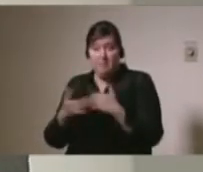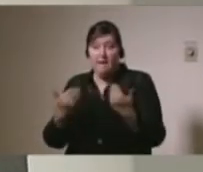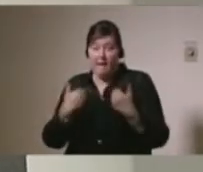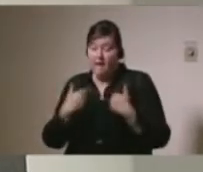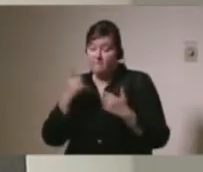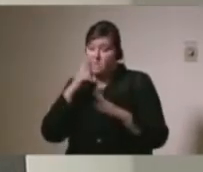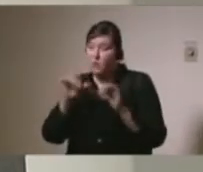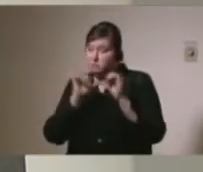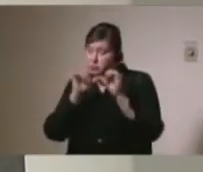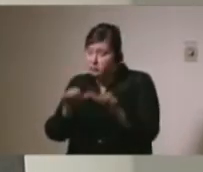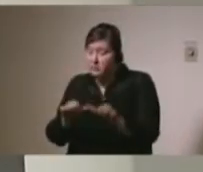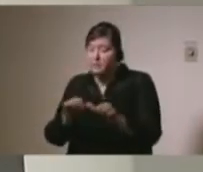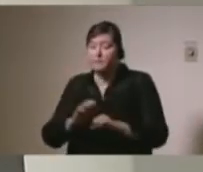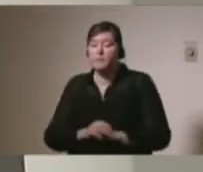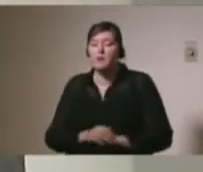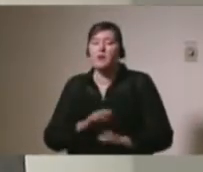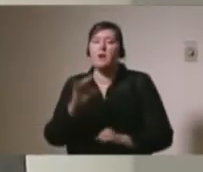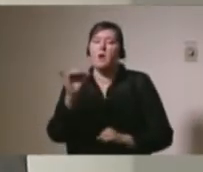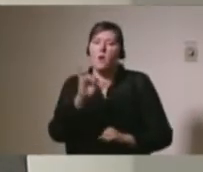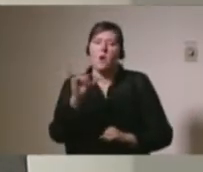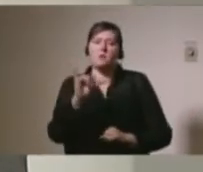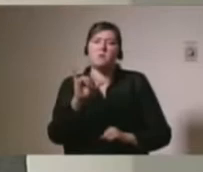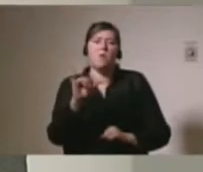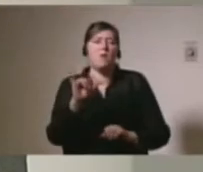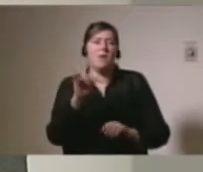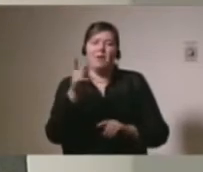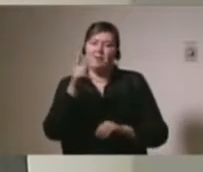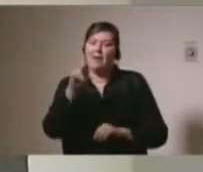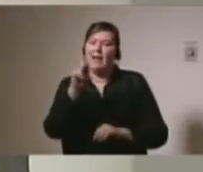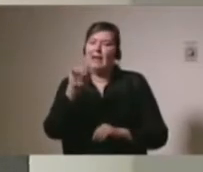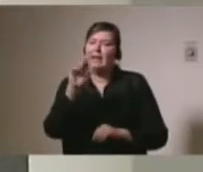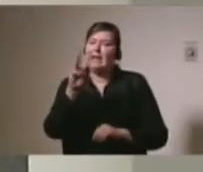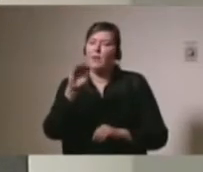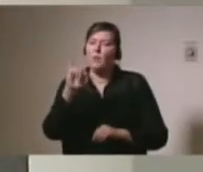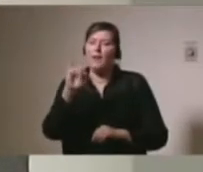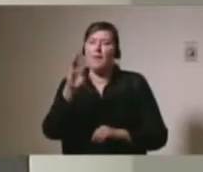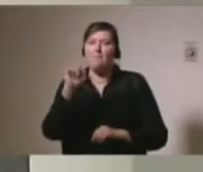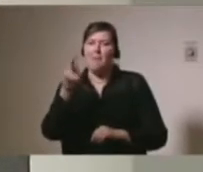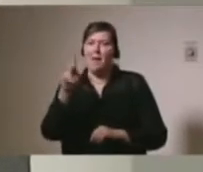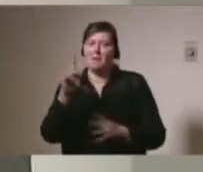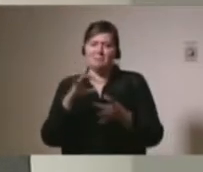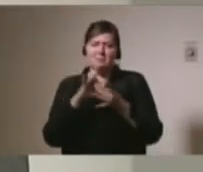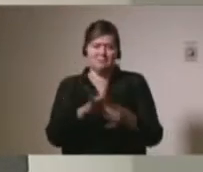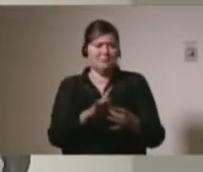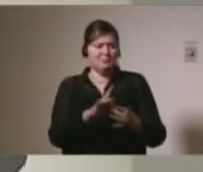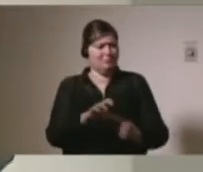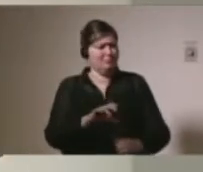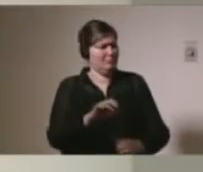unique selling point, which has a connection with Kiwi nationalism and keeping to that narrative.